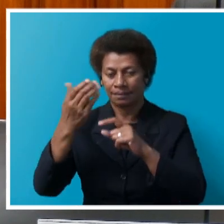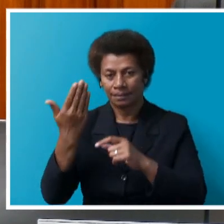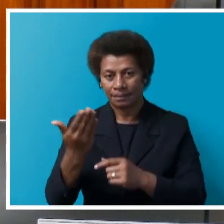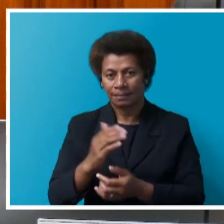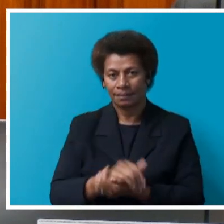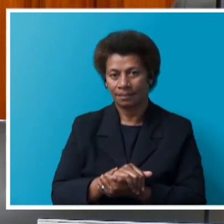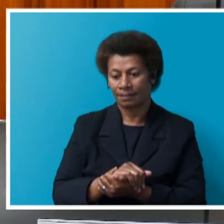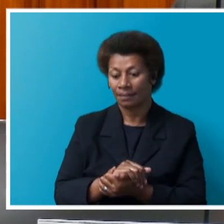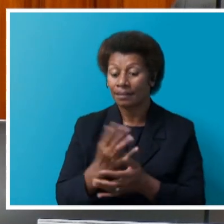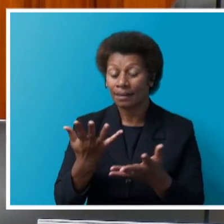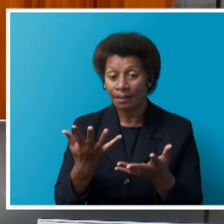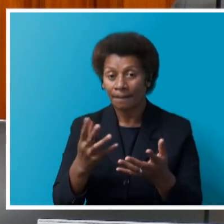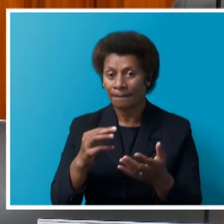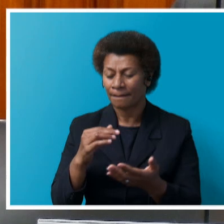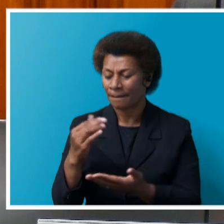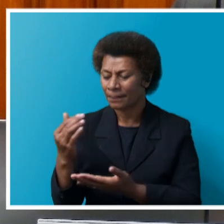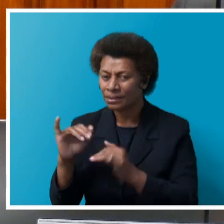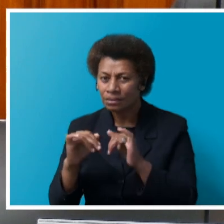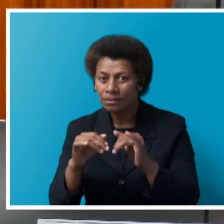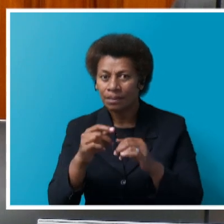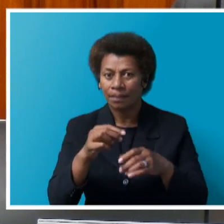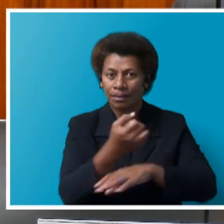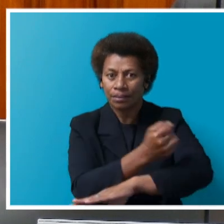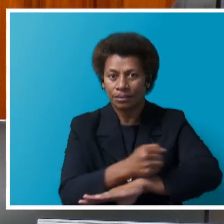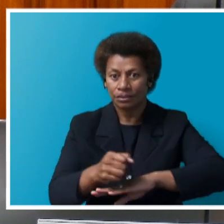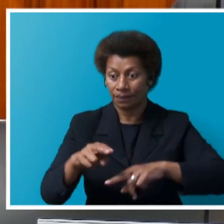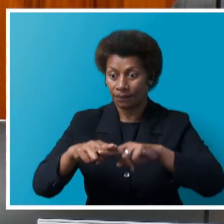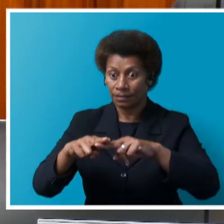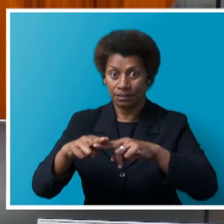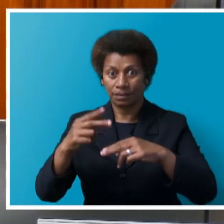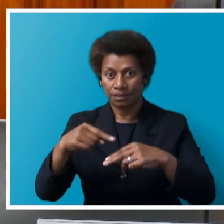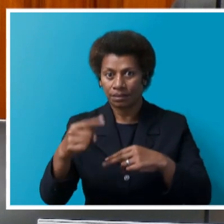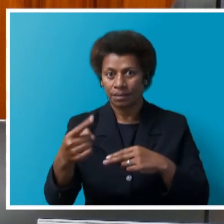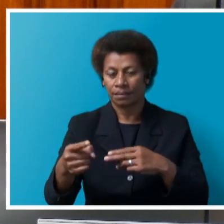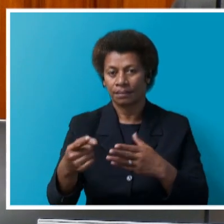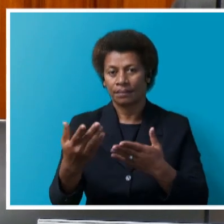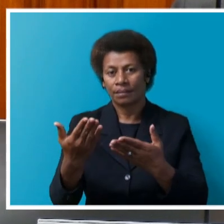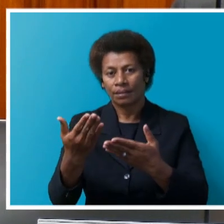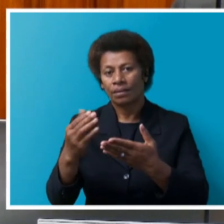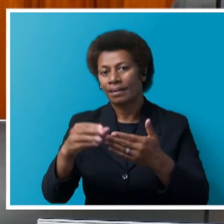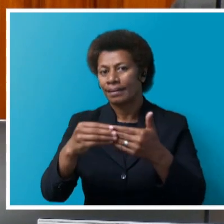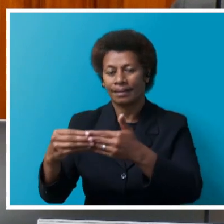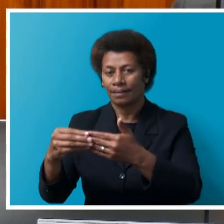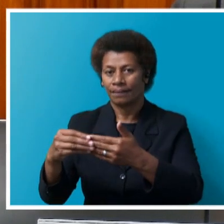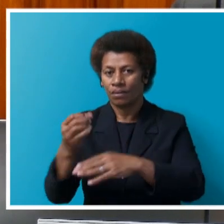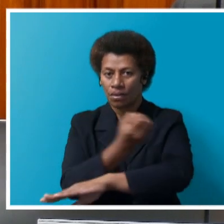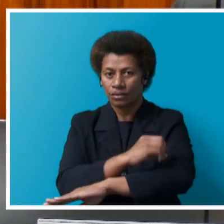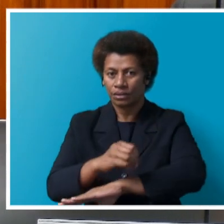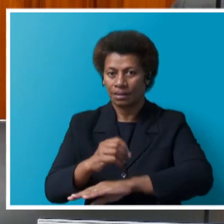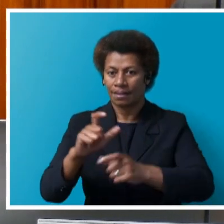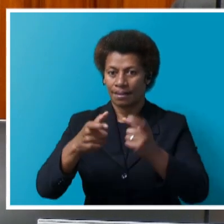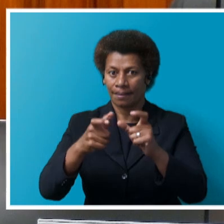ocean, Mr. Speaker, sir, Fiji remains a global leader in ocean climate action. We are honored to be